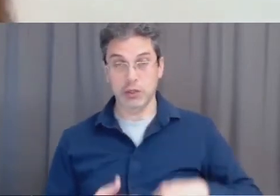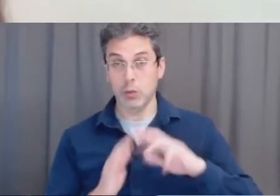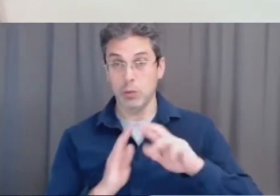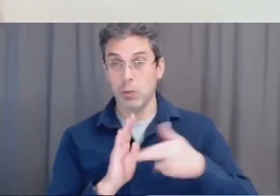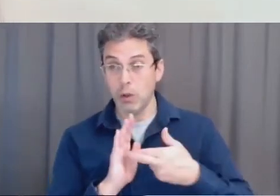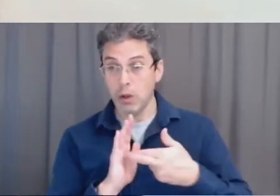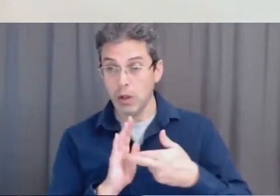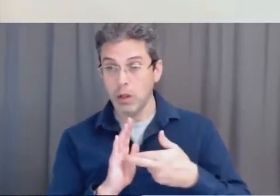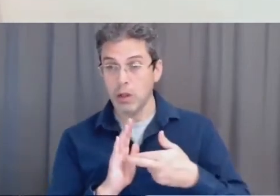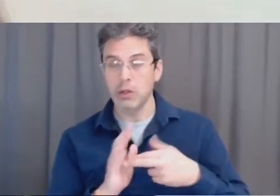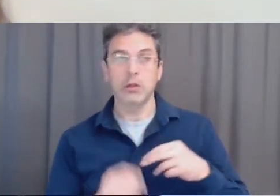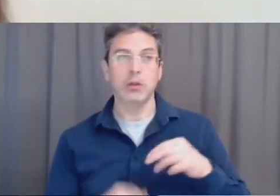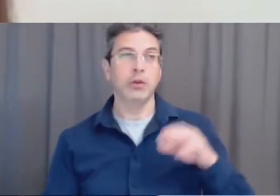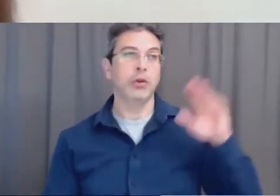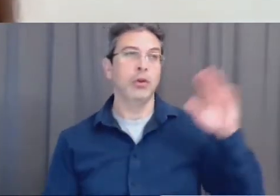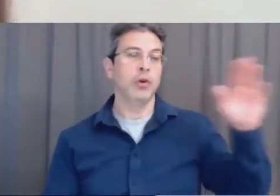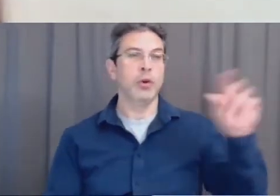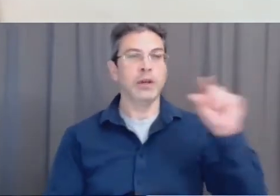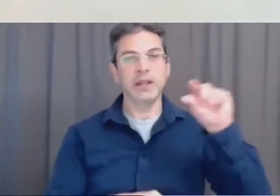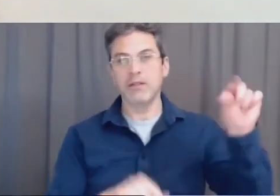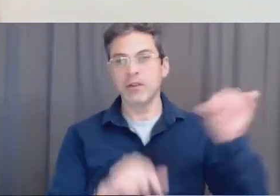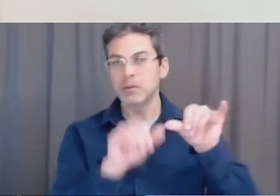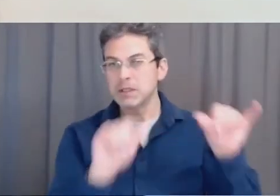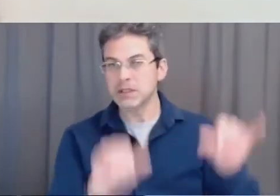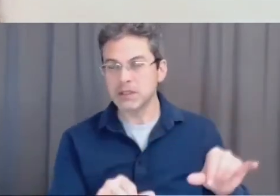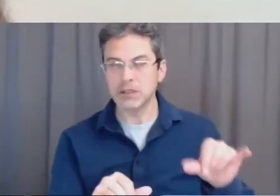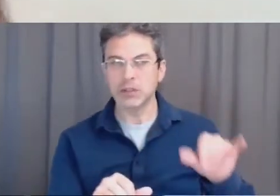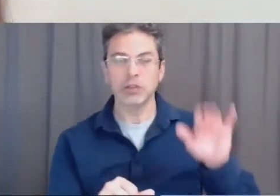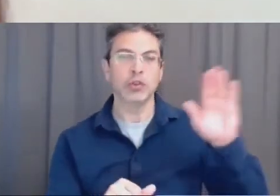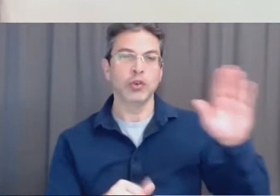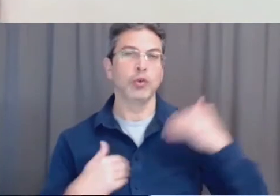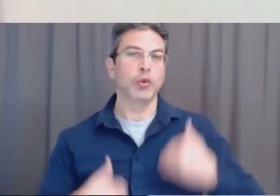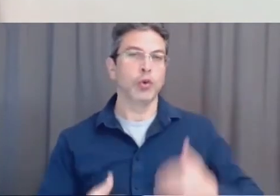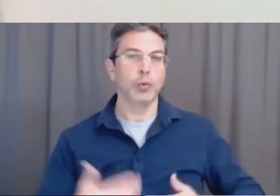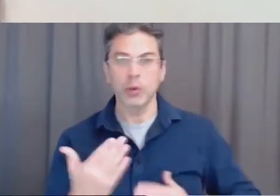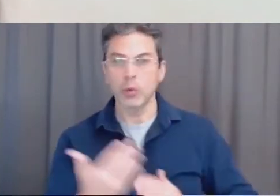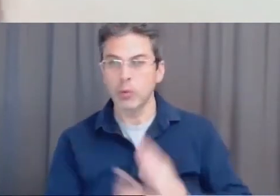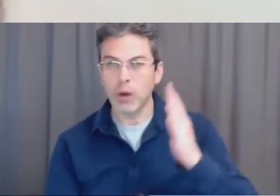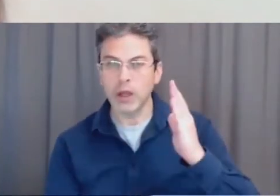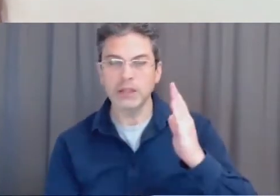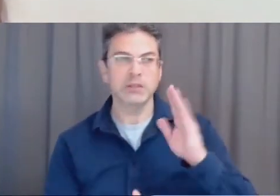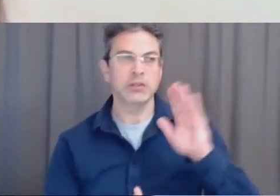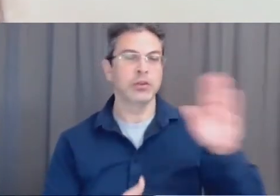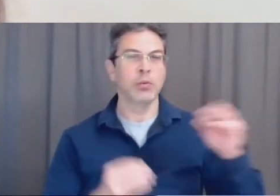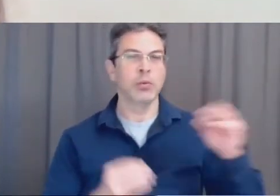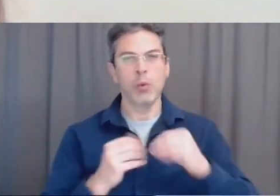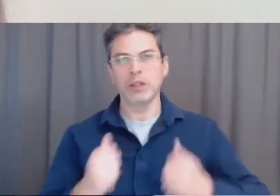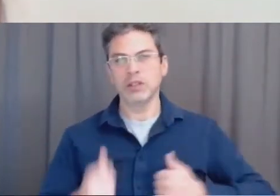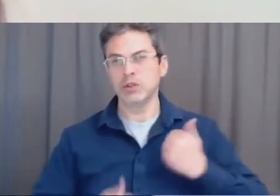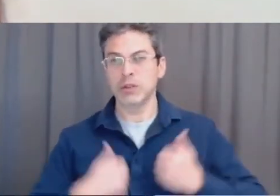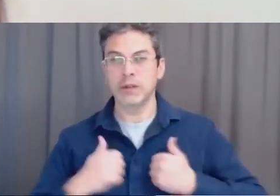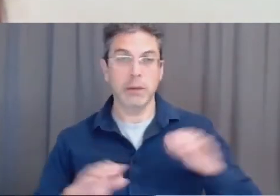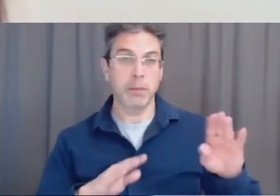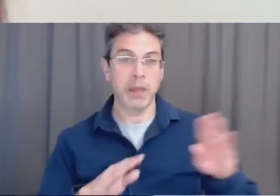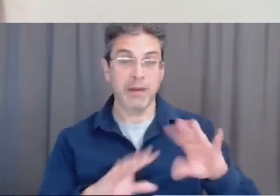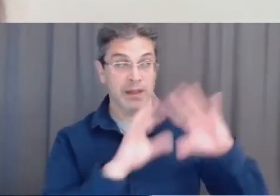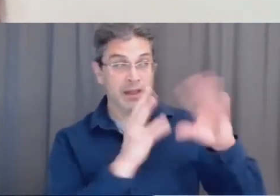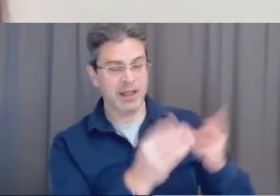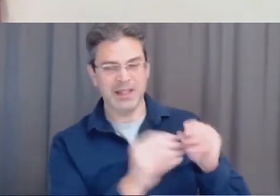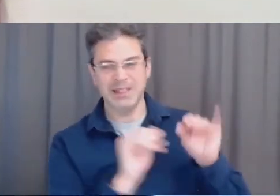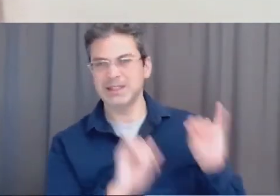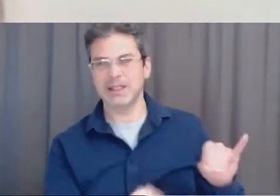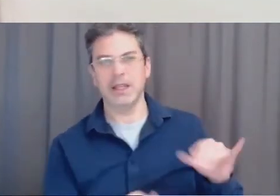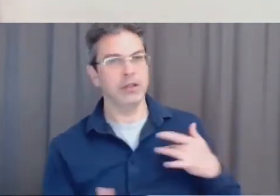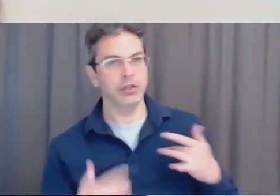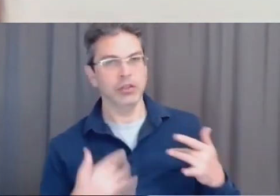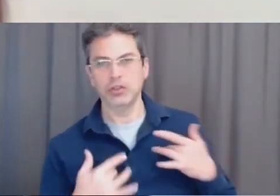China's governance system, China's approach towards human rights, its increasingly assertive behavior. I think all of that is still there. And so this is